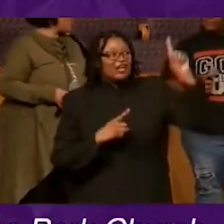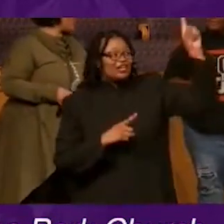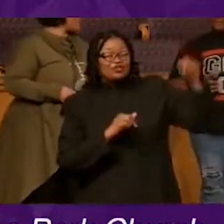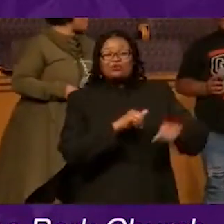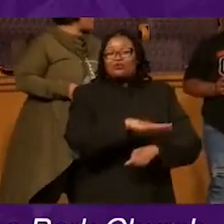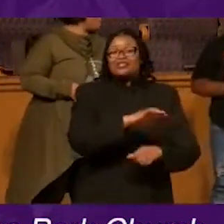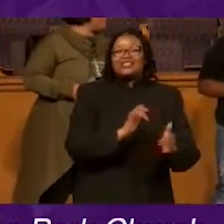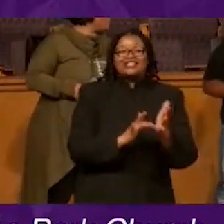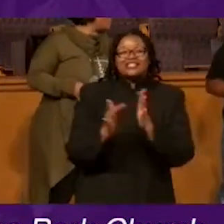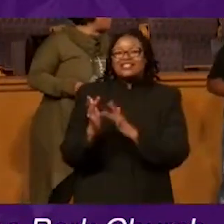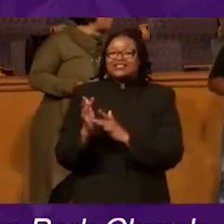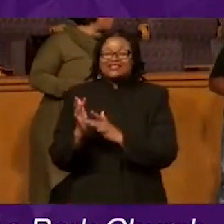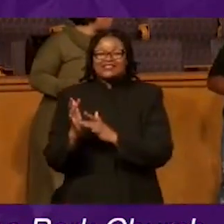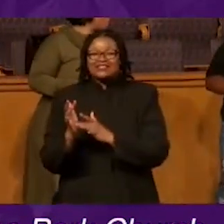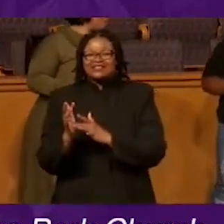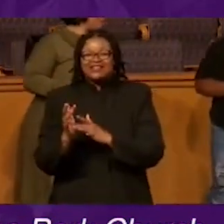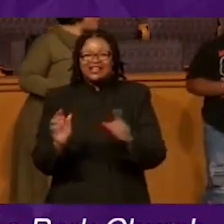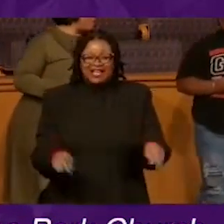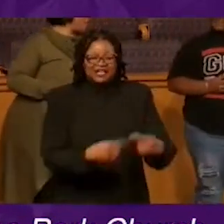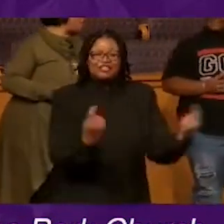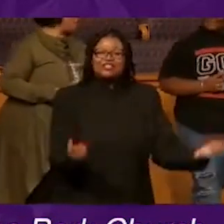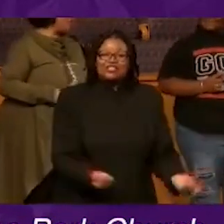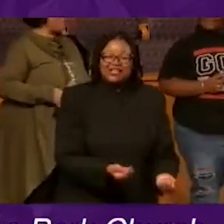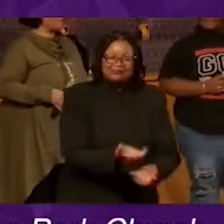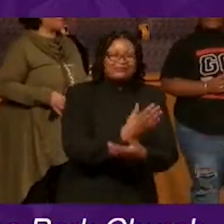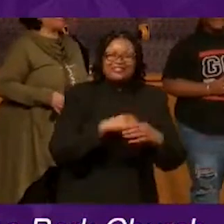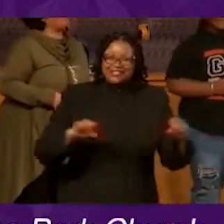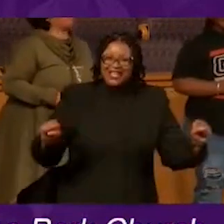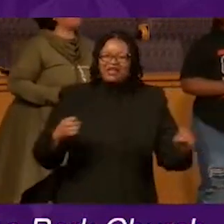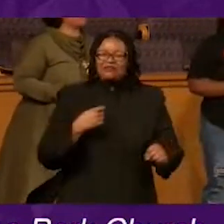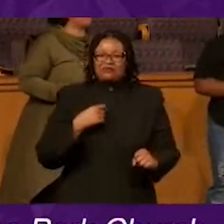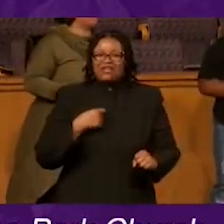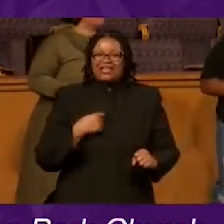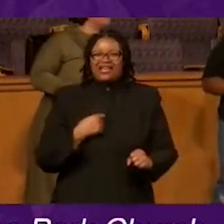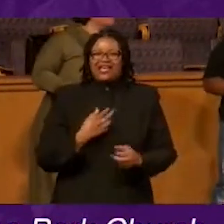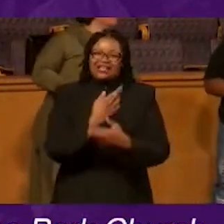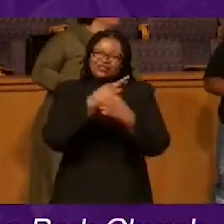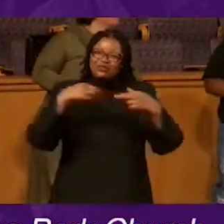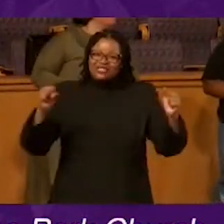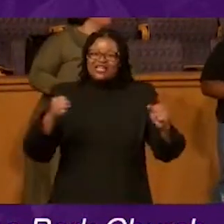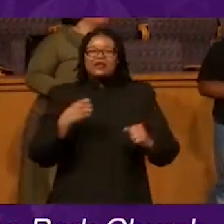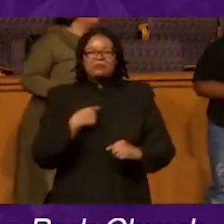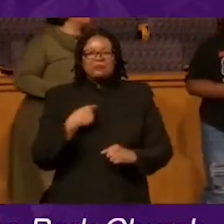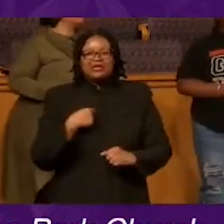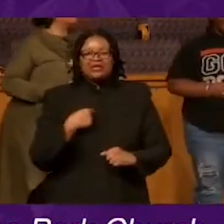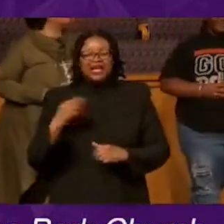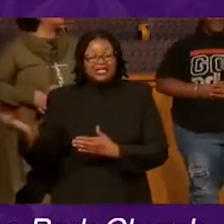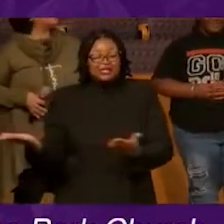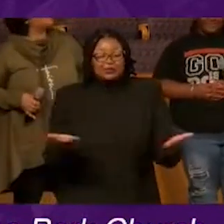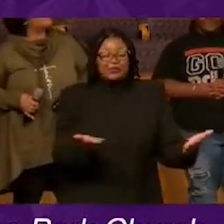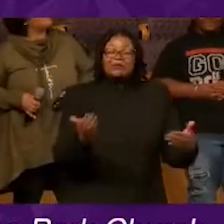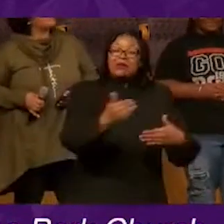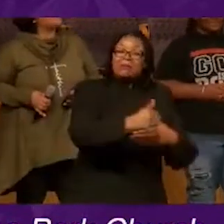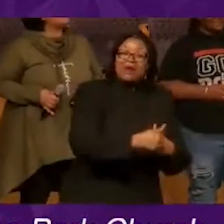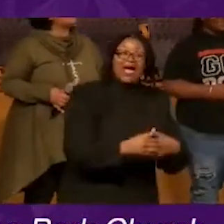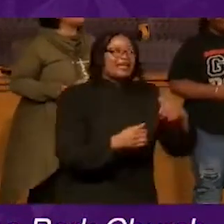Jesus to save me, to forgive me, to redeem me, to bring me back to